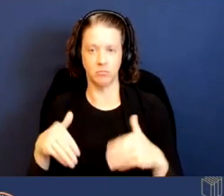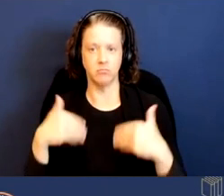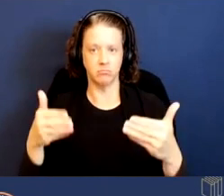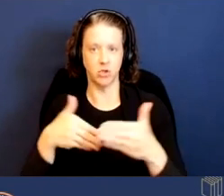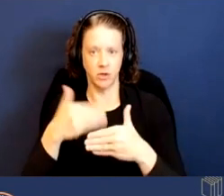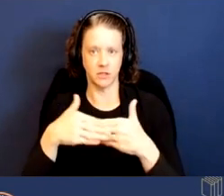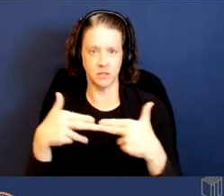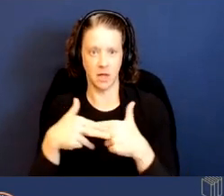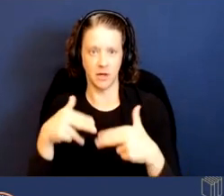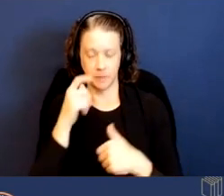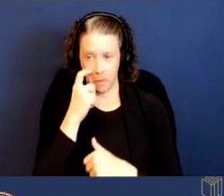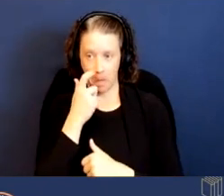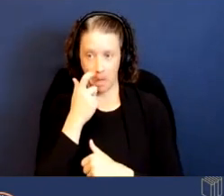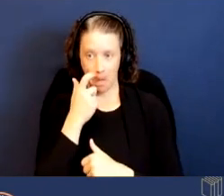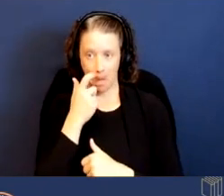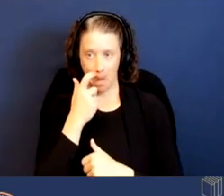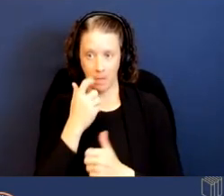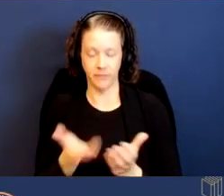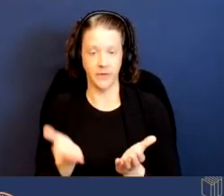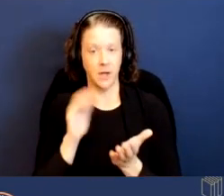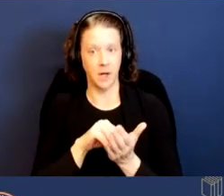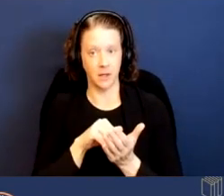slide. And so again, we'll be